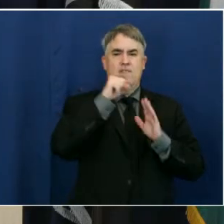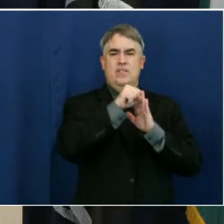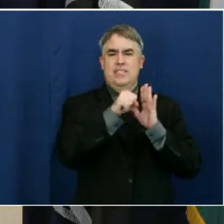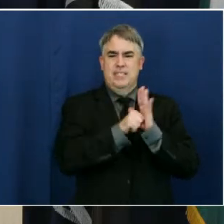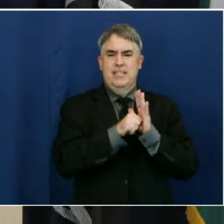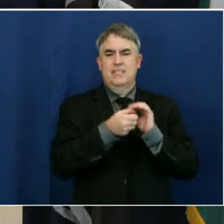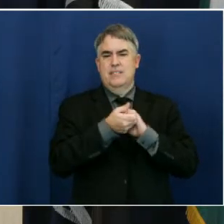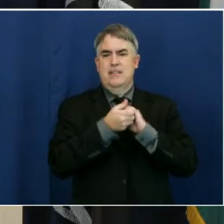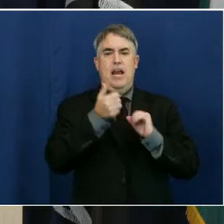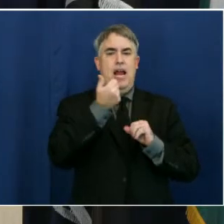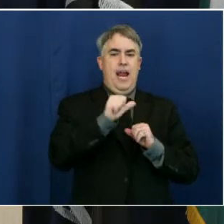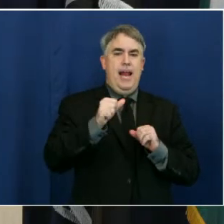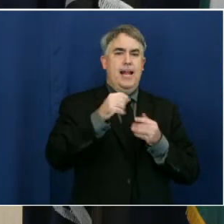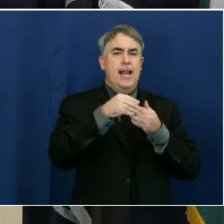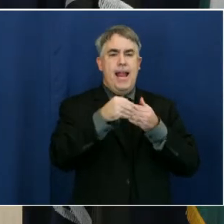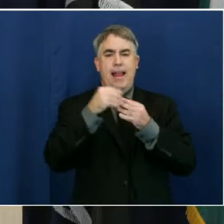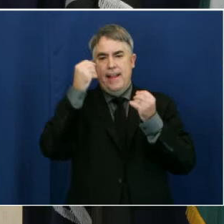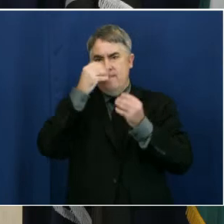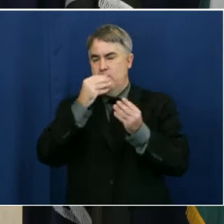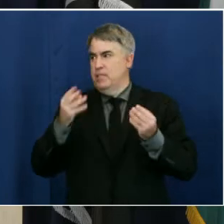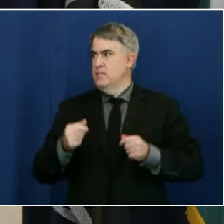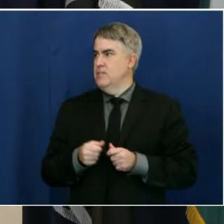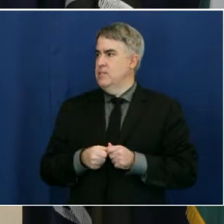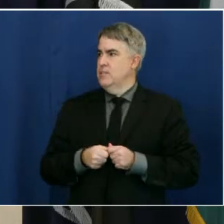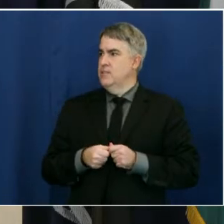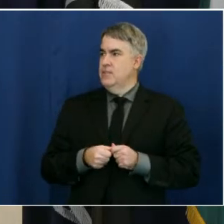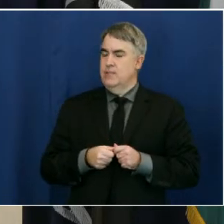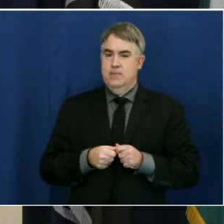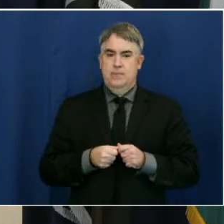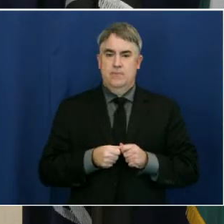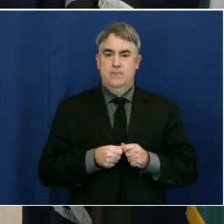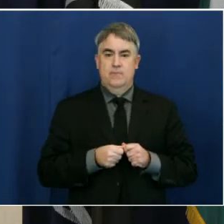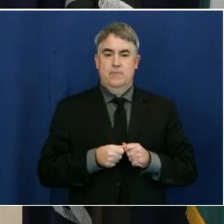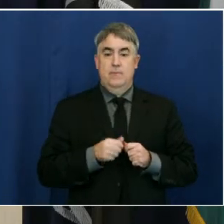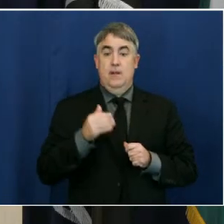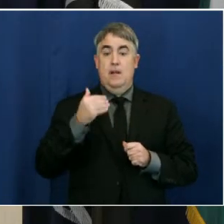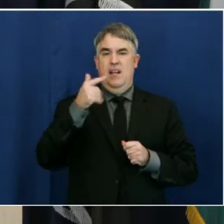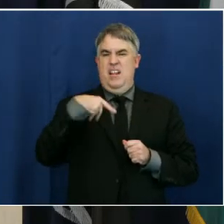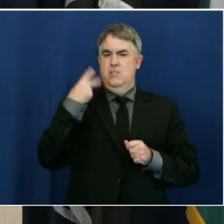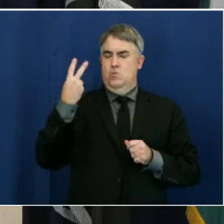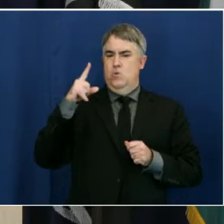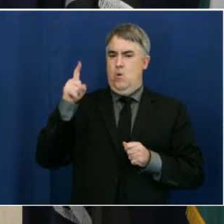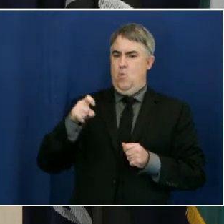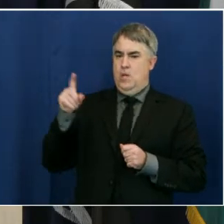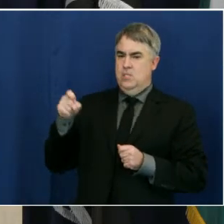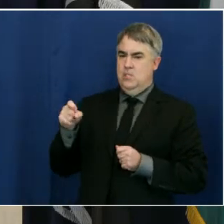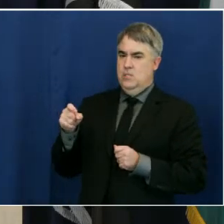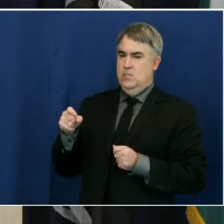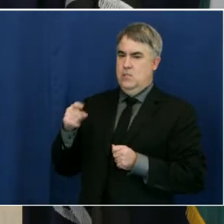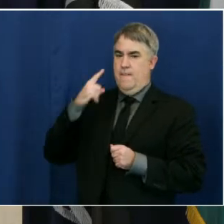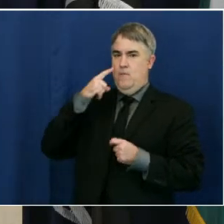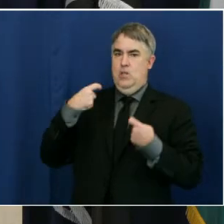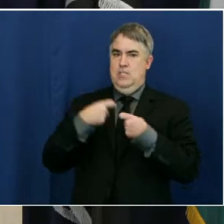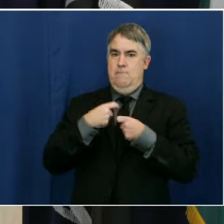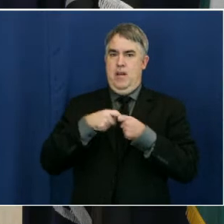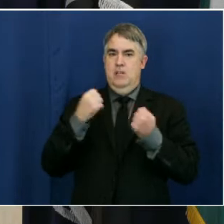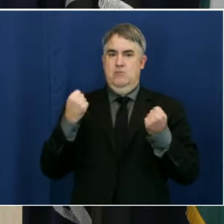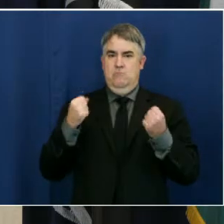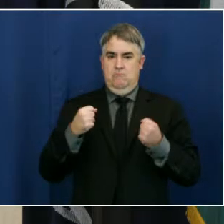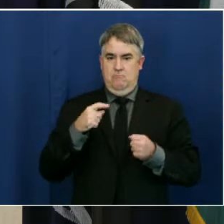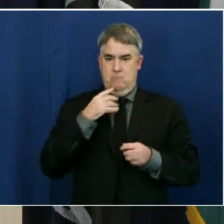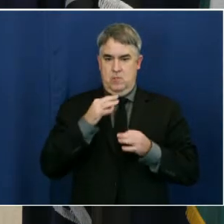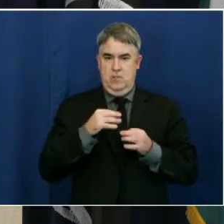aspect of the COVID response. And Chair Fletcher, the next two questions are for a Spanish response, so I'll